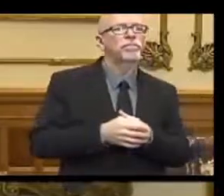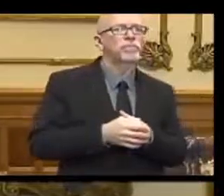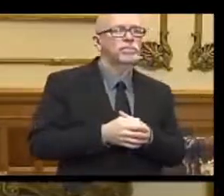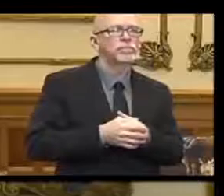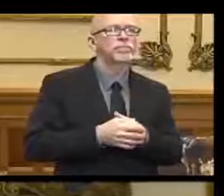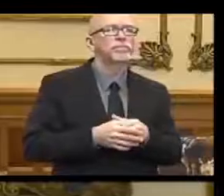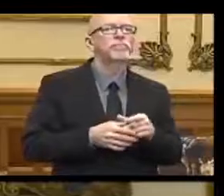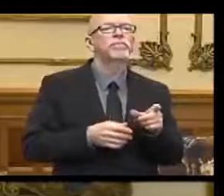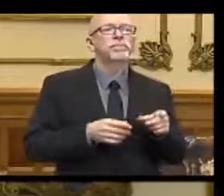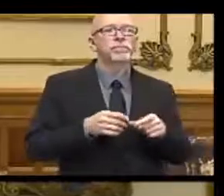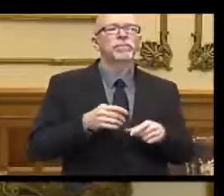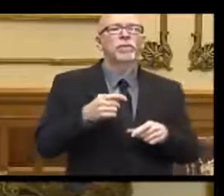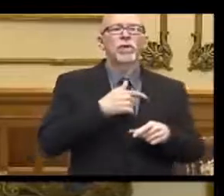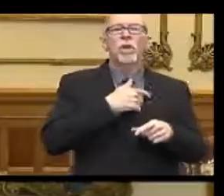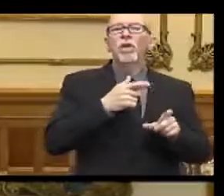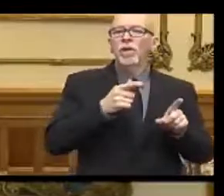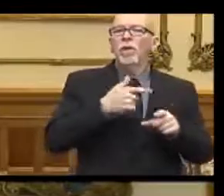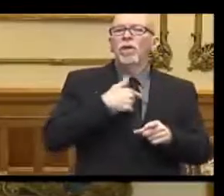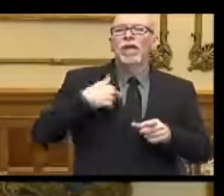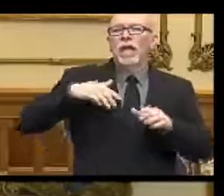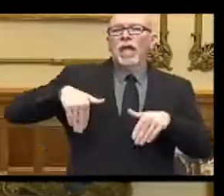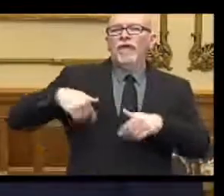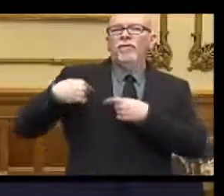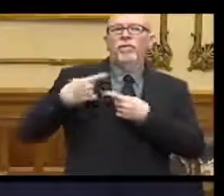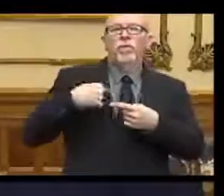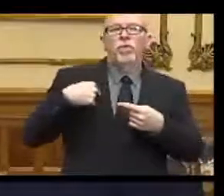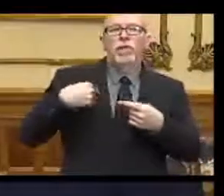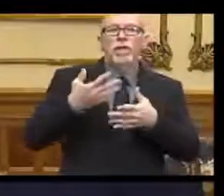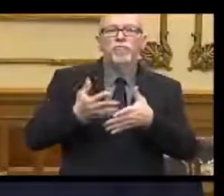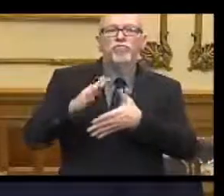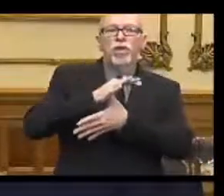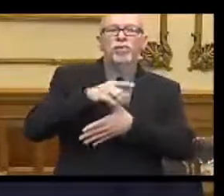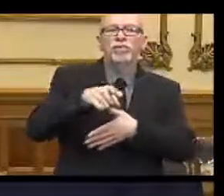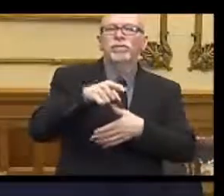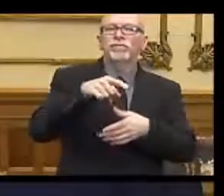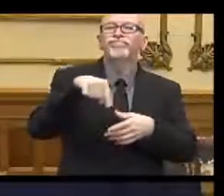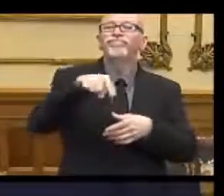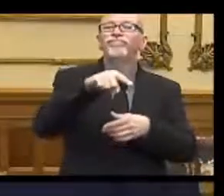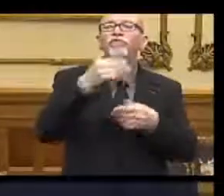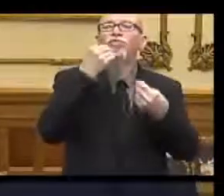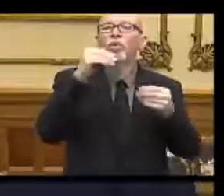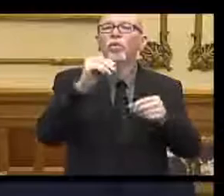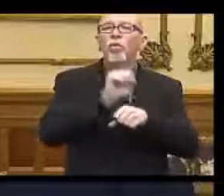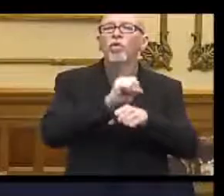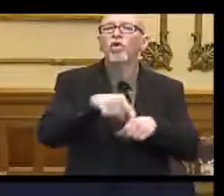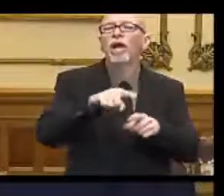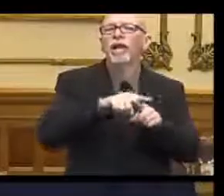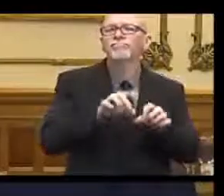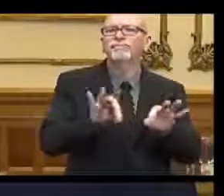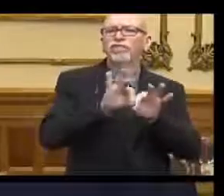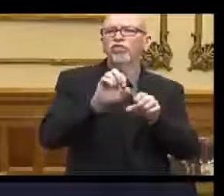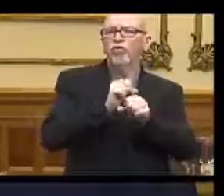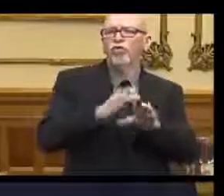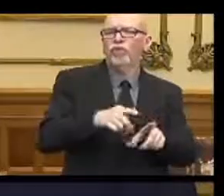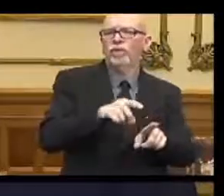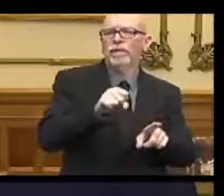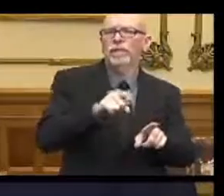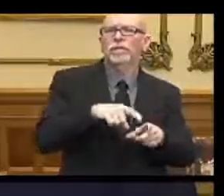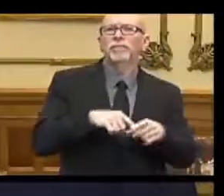have not to date. We have prioritized them as essential workers, and so there are some